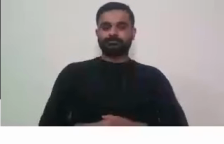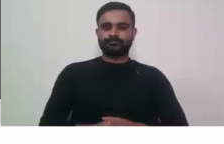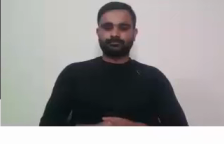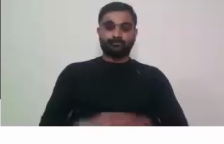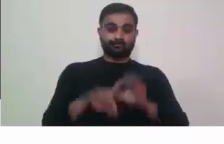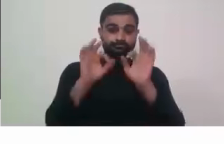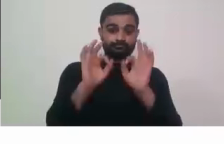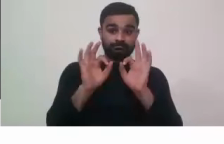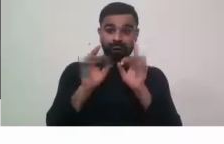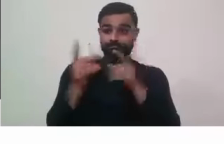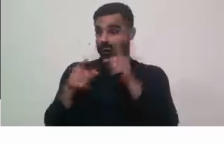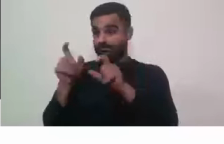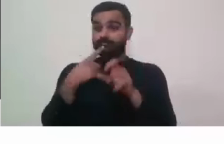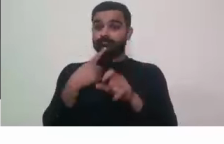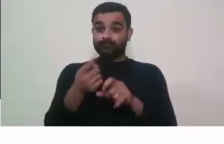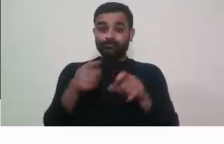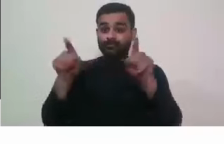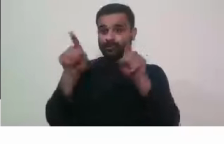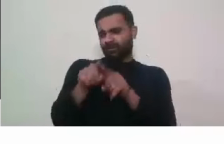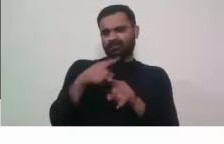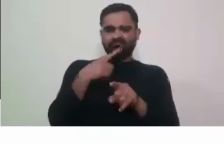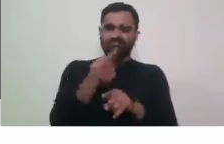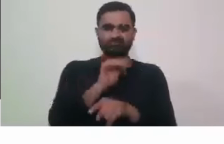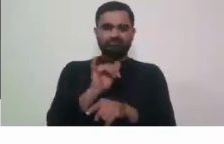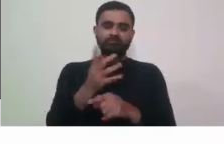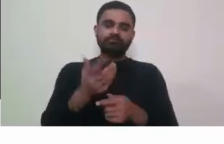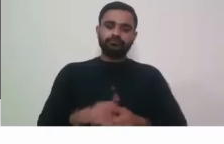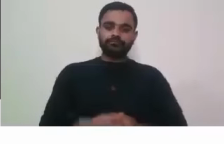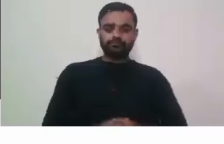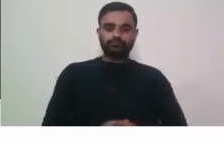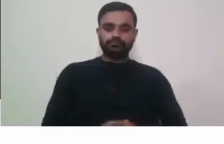Nice. Tejas also says the same thing.